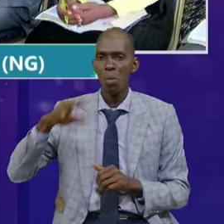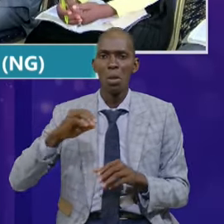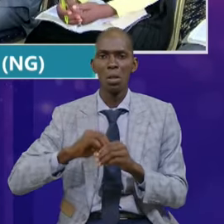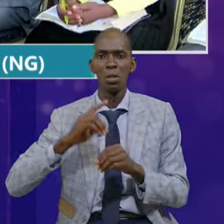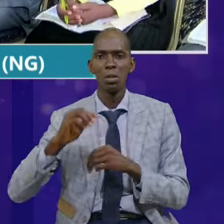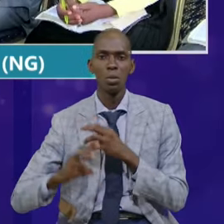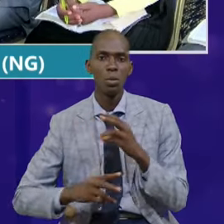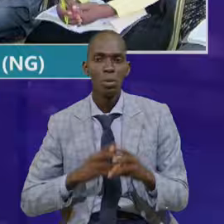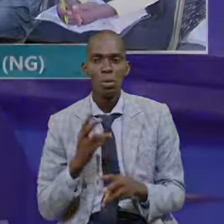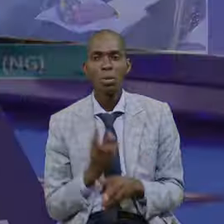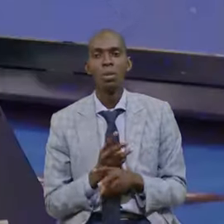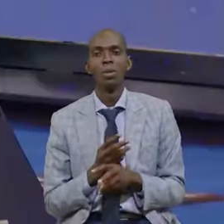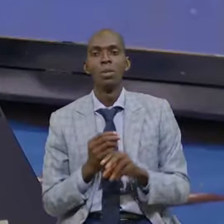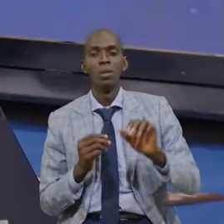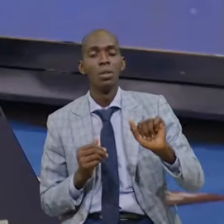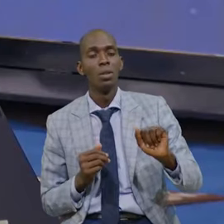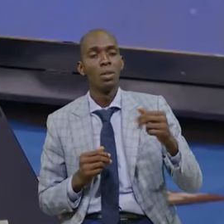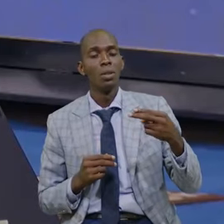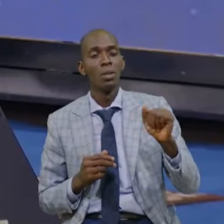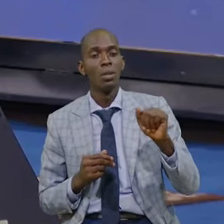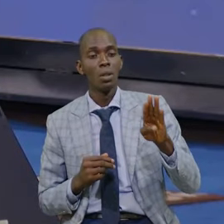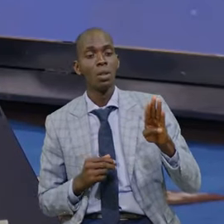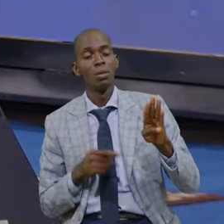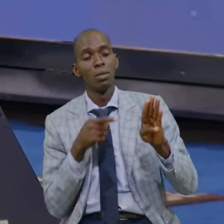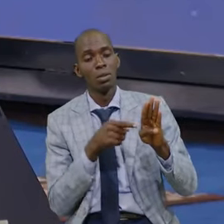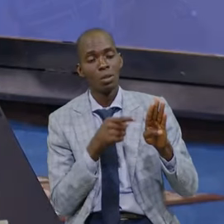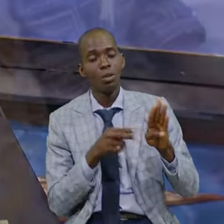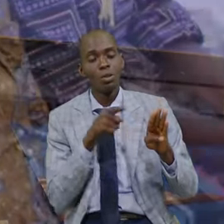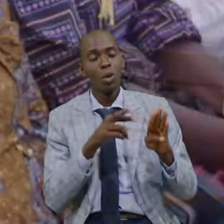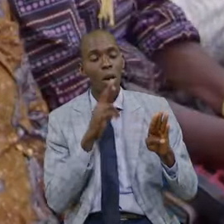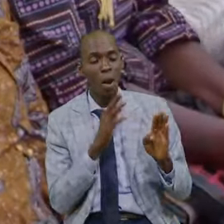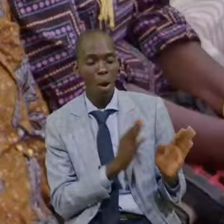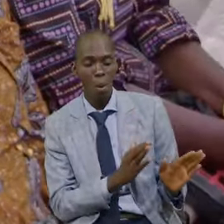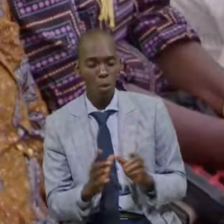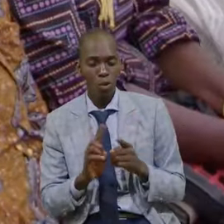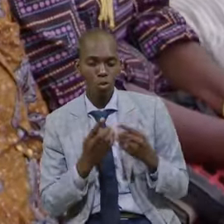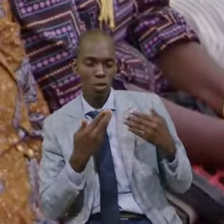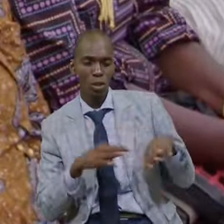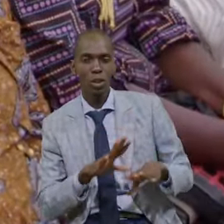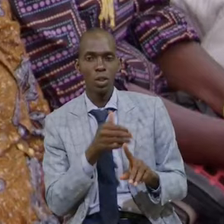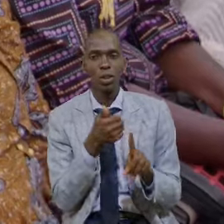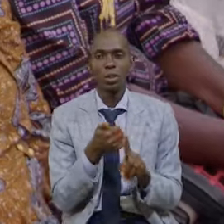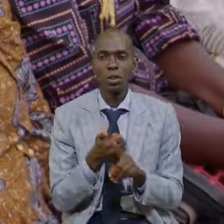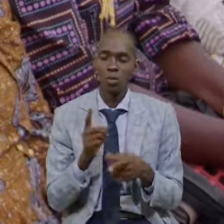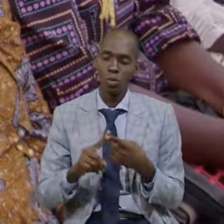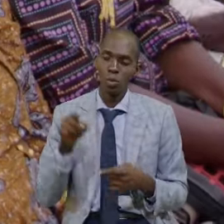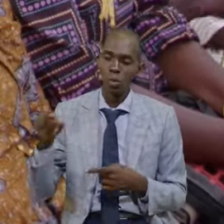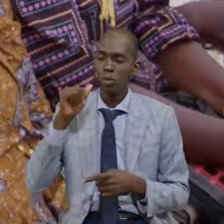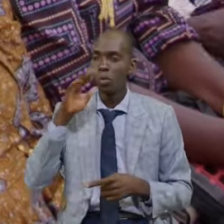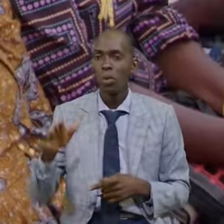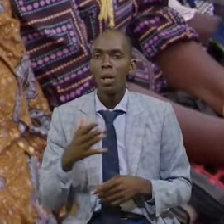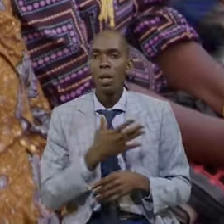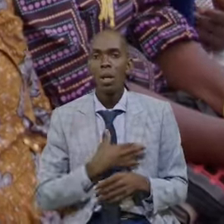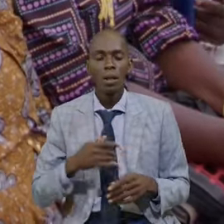world. Ahab, you're about to sell yourself. And eventually Jezebel came